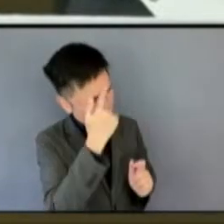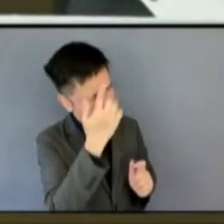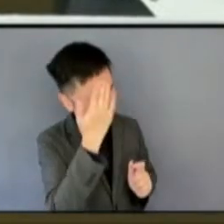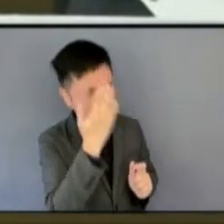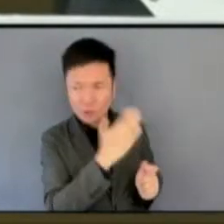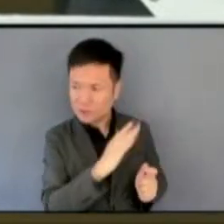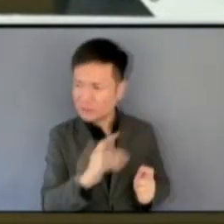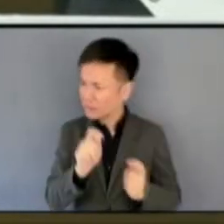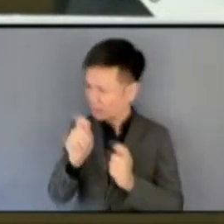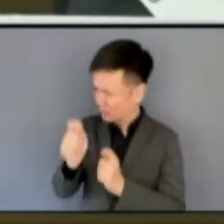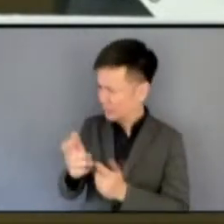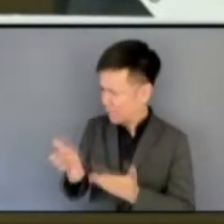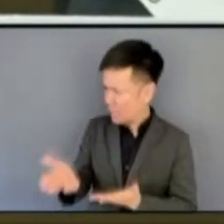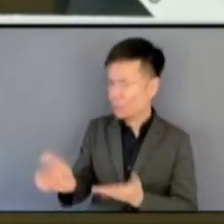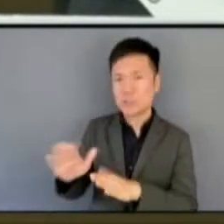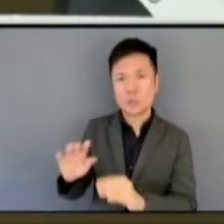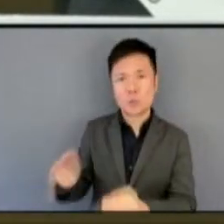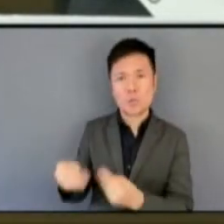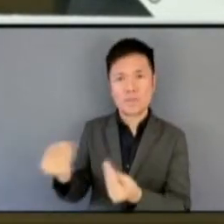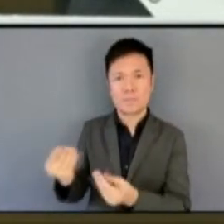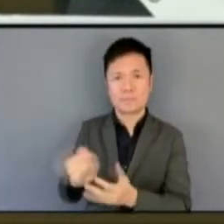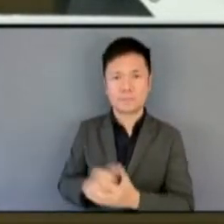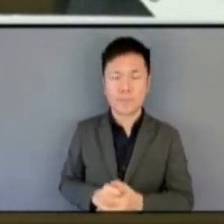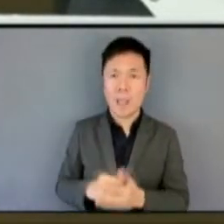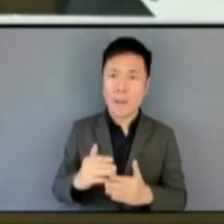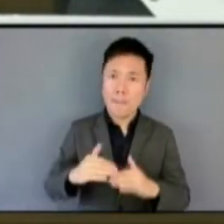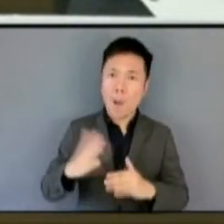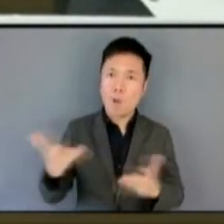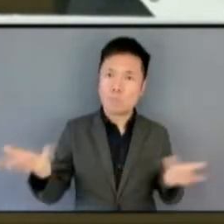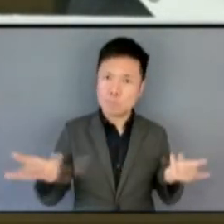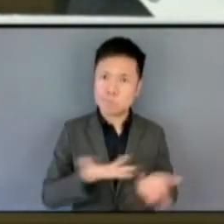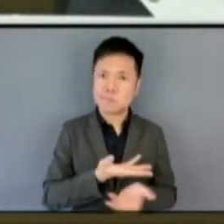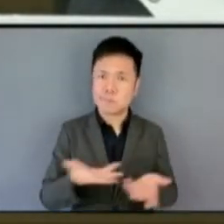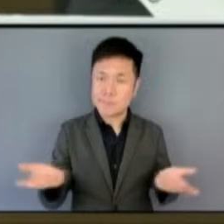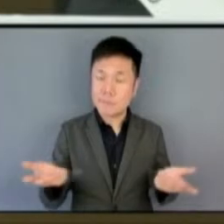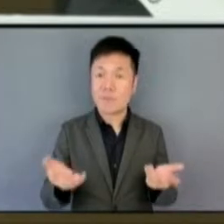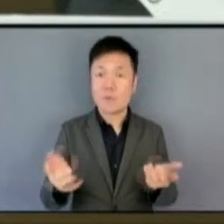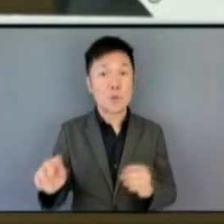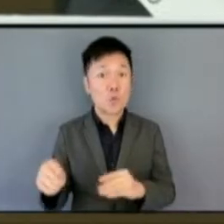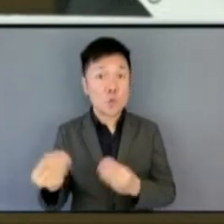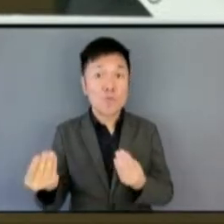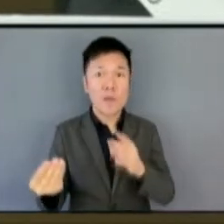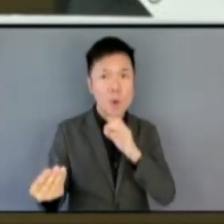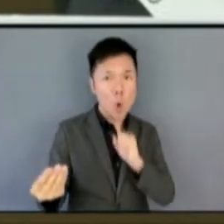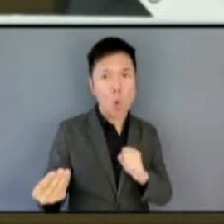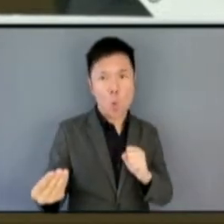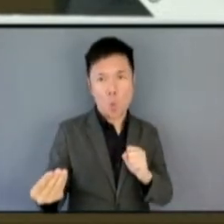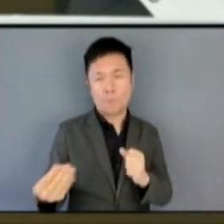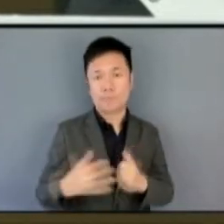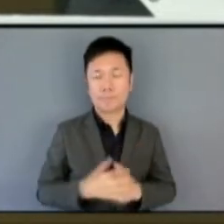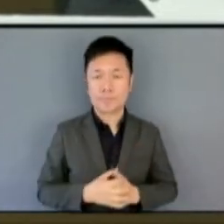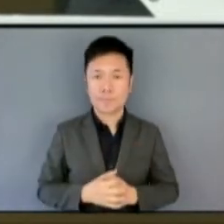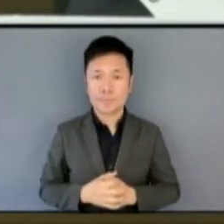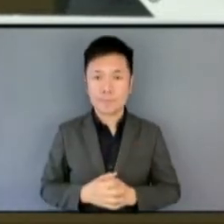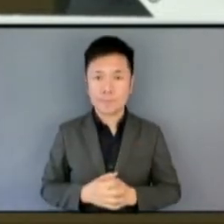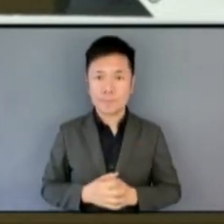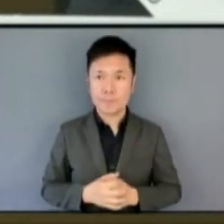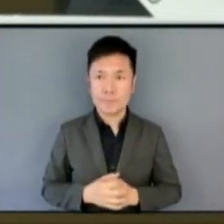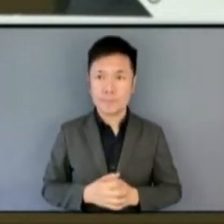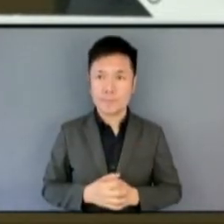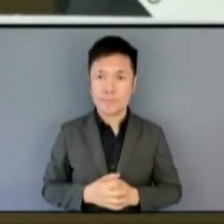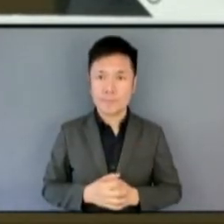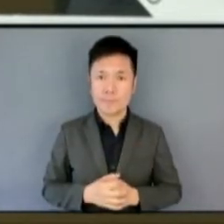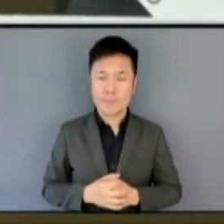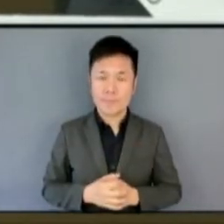removed. More time for discussions among generations should have. I wish to conclude these issues giving